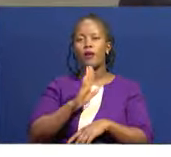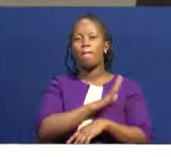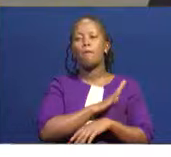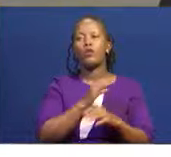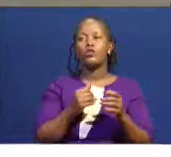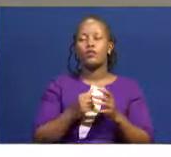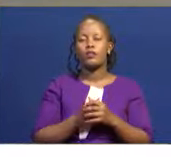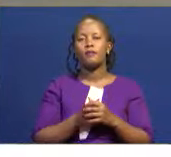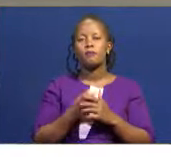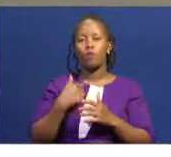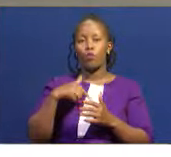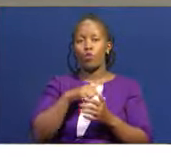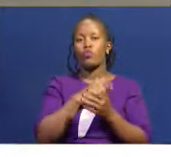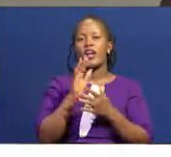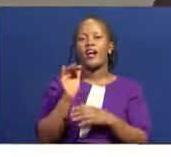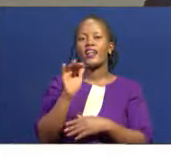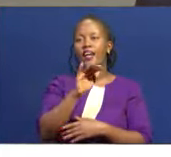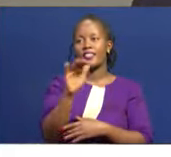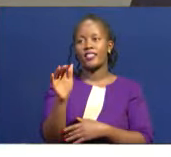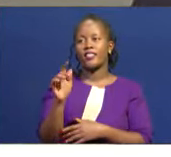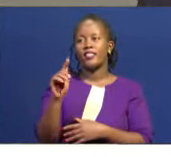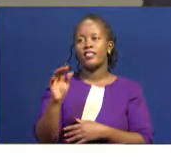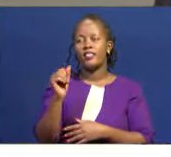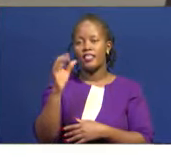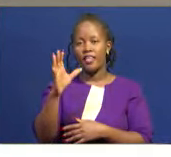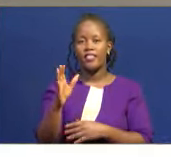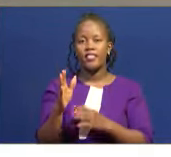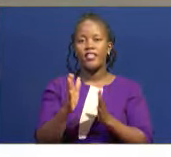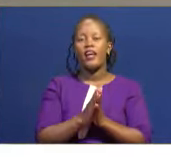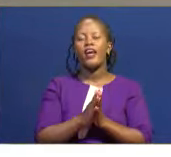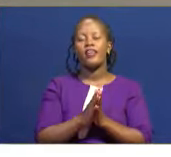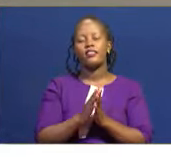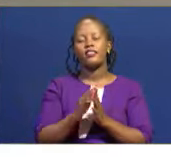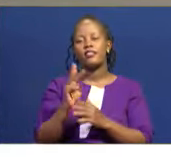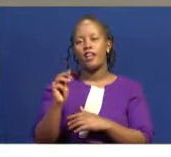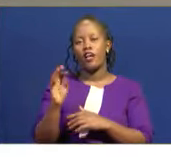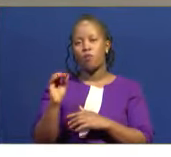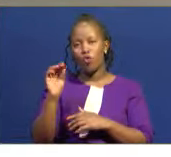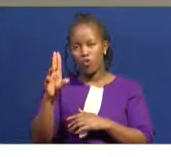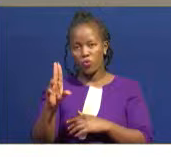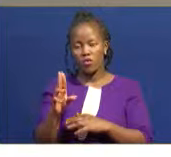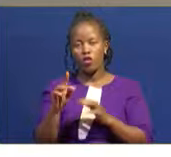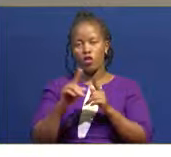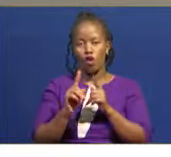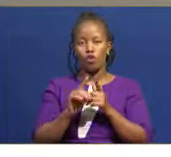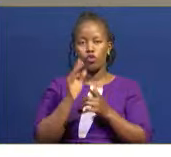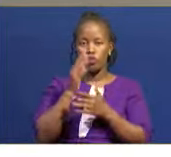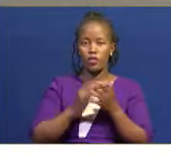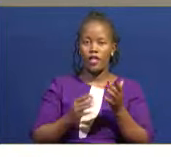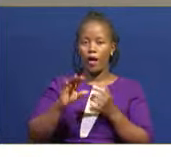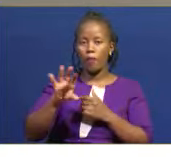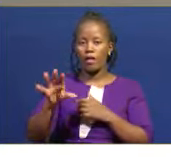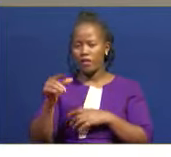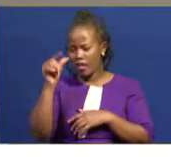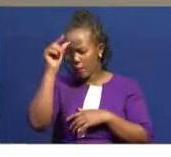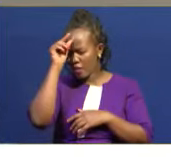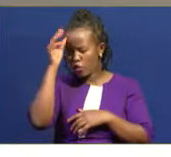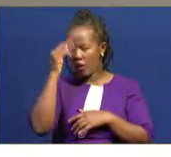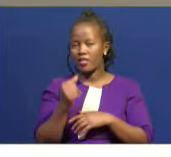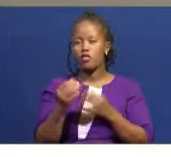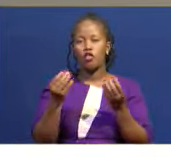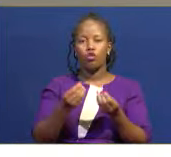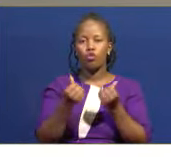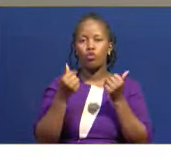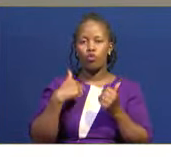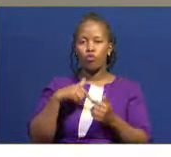to the TSC and to the MOE and to the county government, sub-county government, so that they can hear our plea